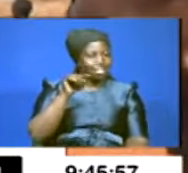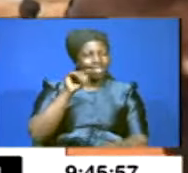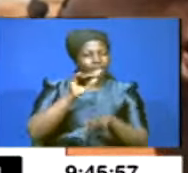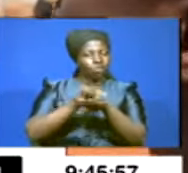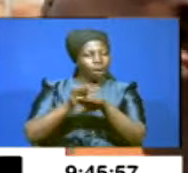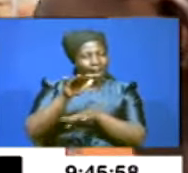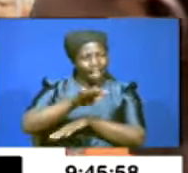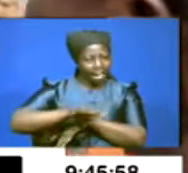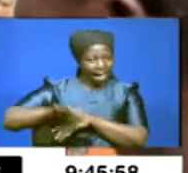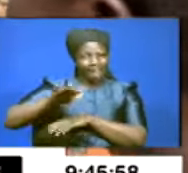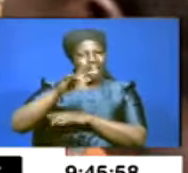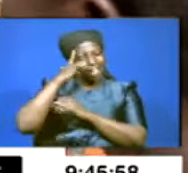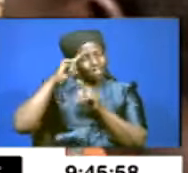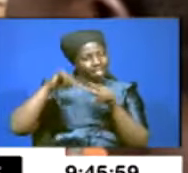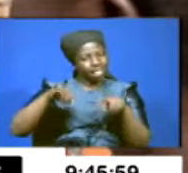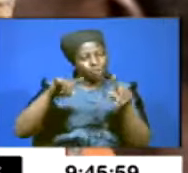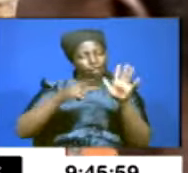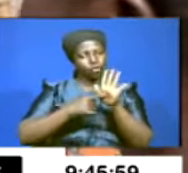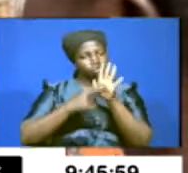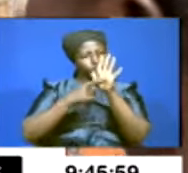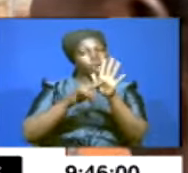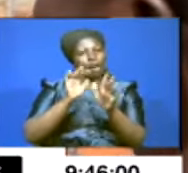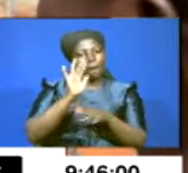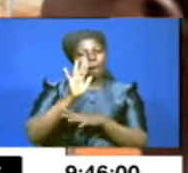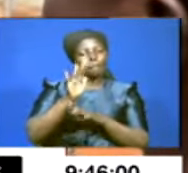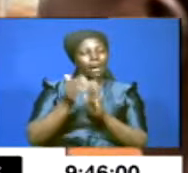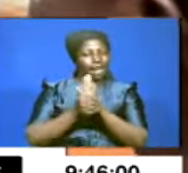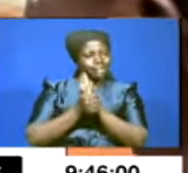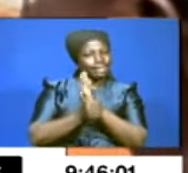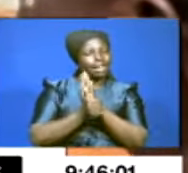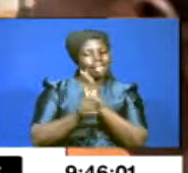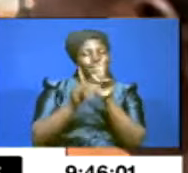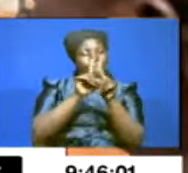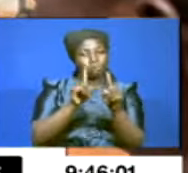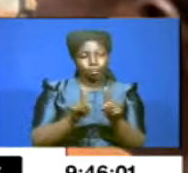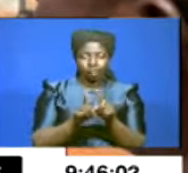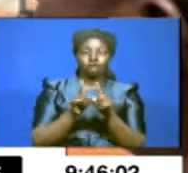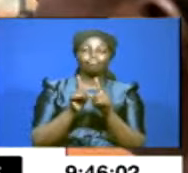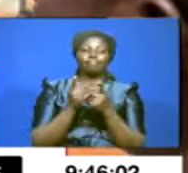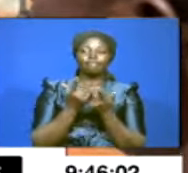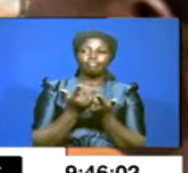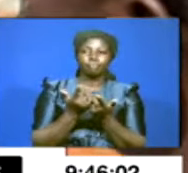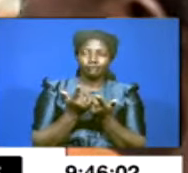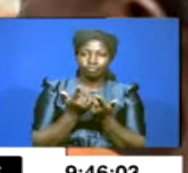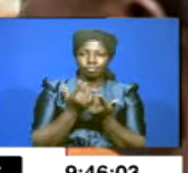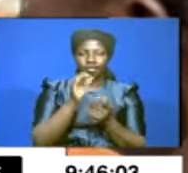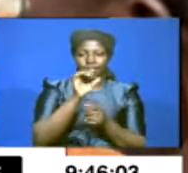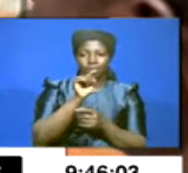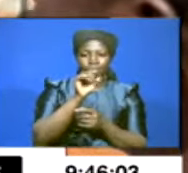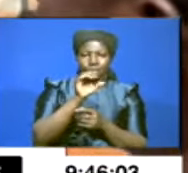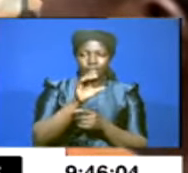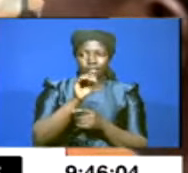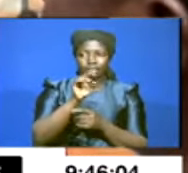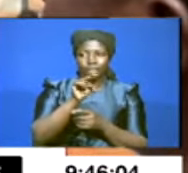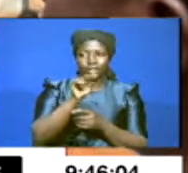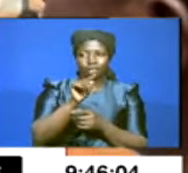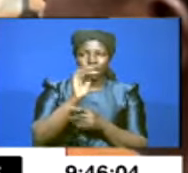them to showcase their talent, and hopefully scouts will at least see one or